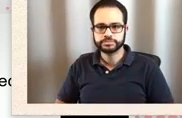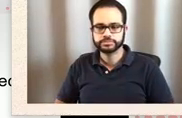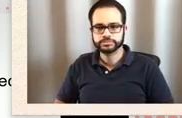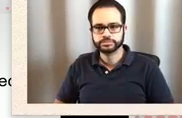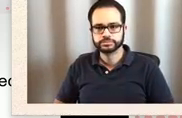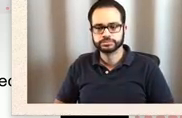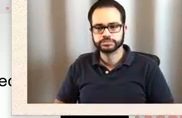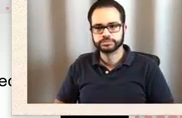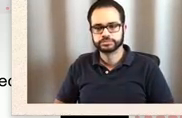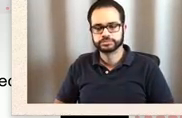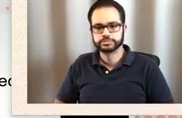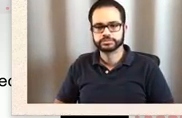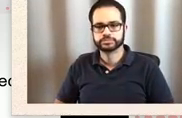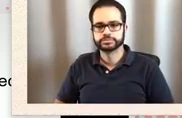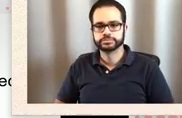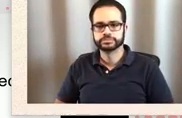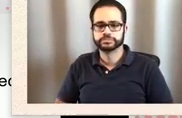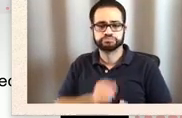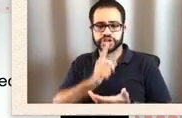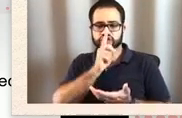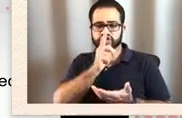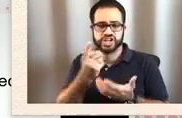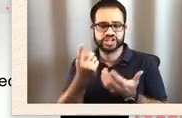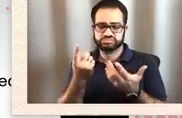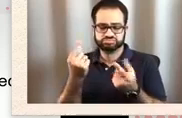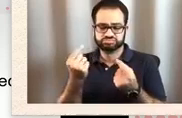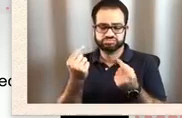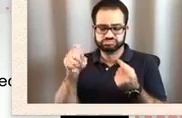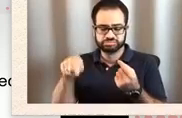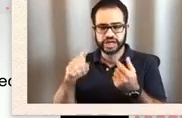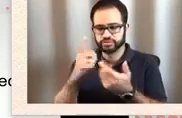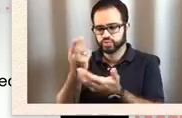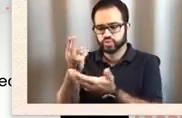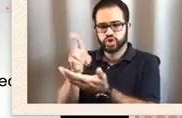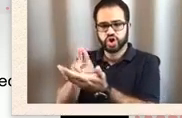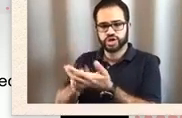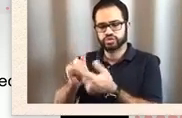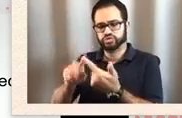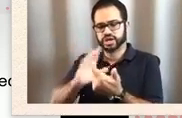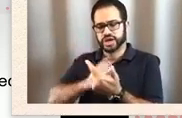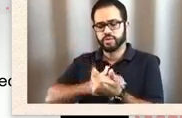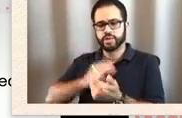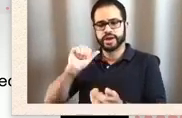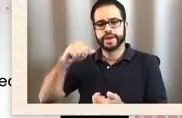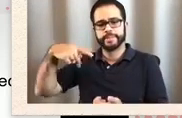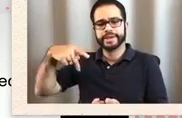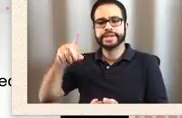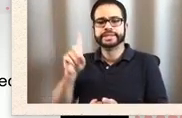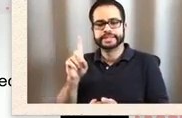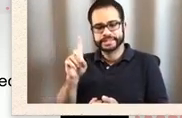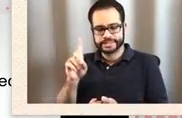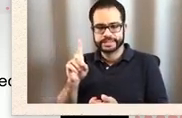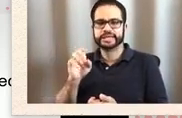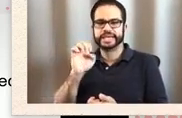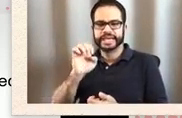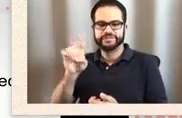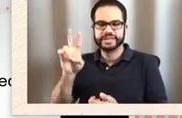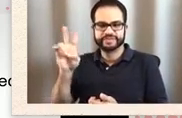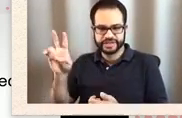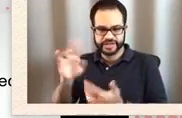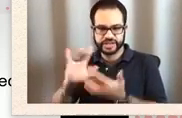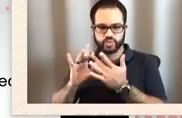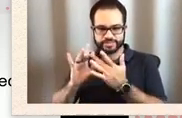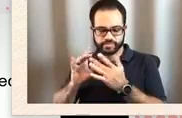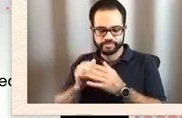All that they will really have to do, though, is they will log into our APD iConnect EVV mobile site at the beginning of the